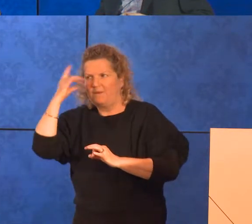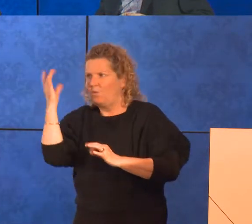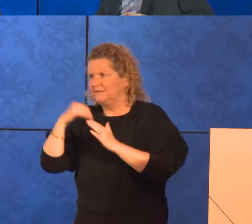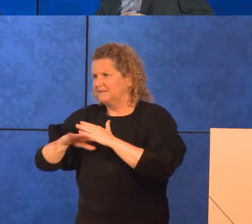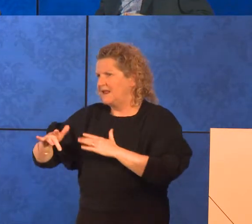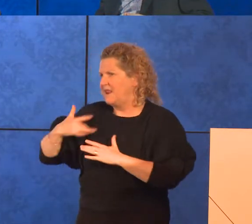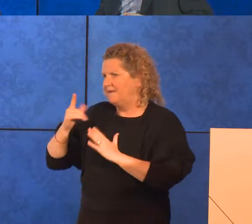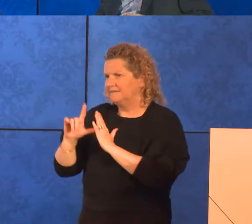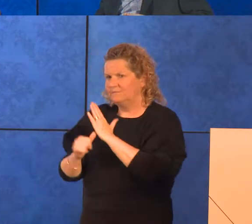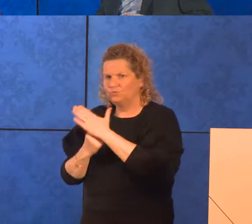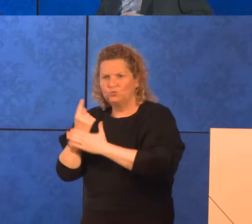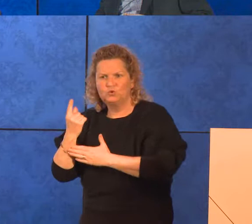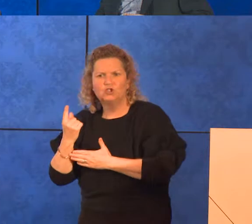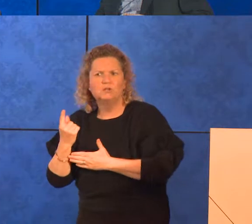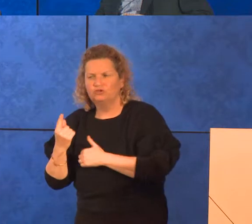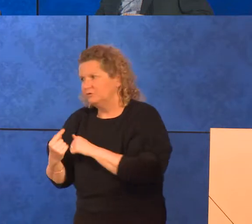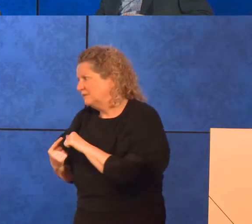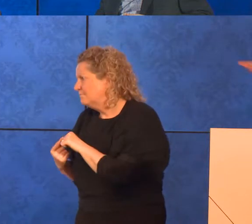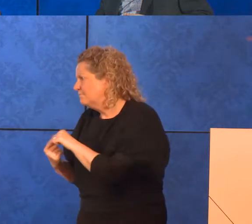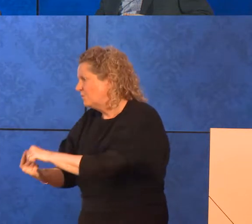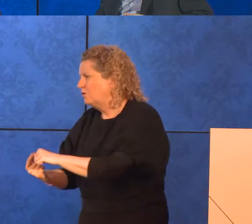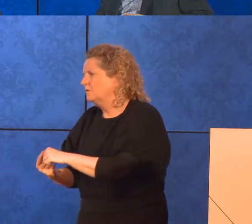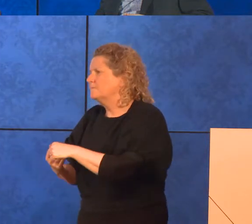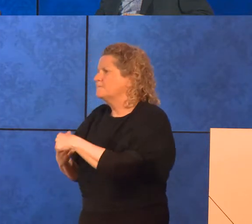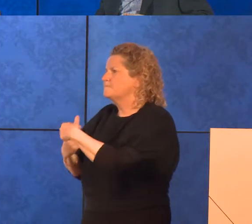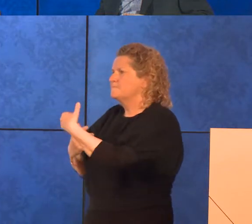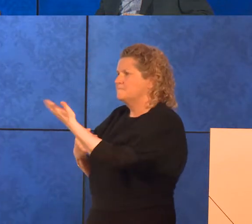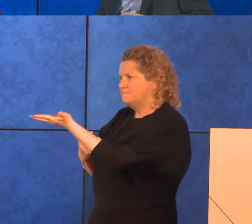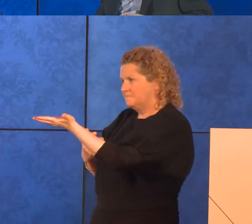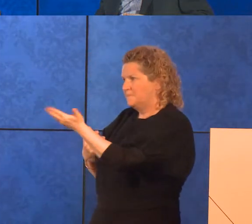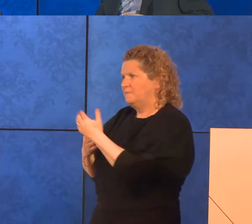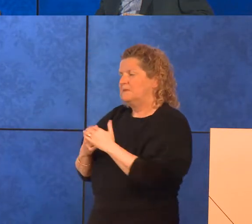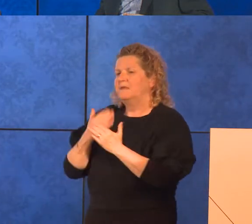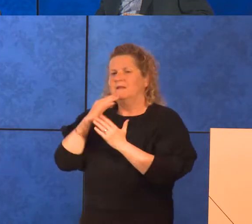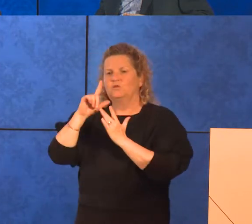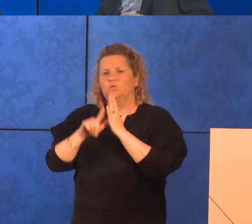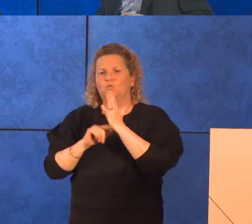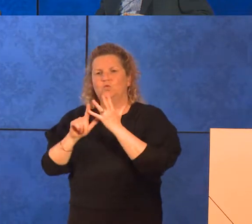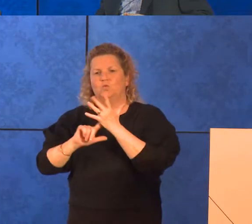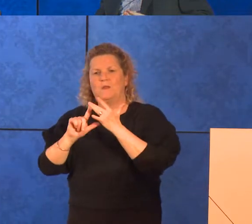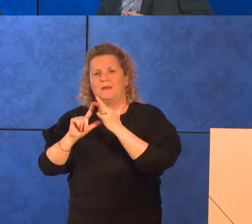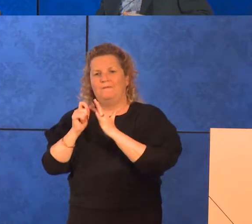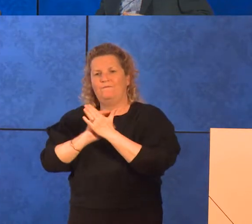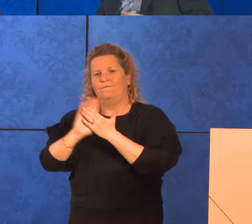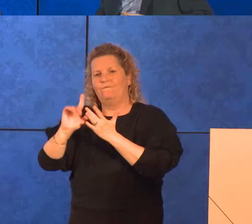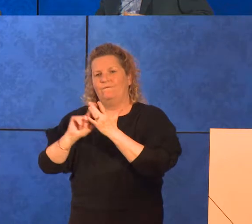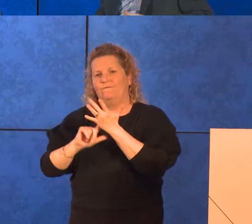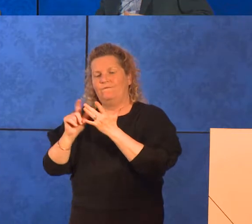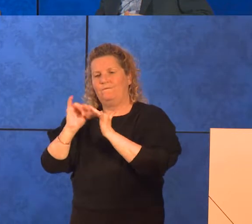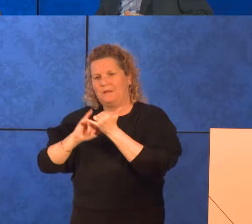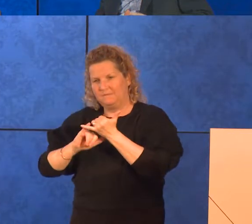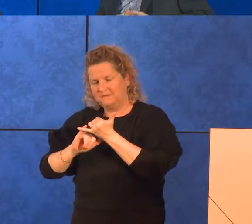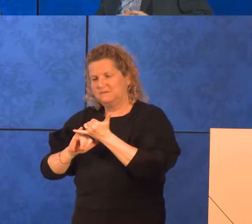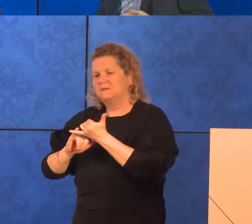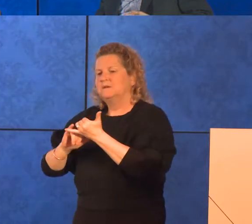once-in-a-lifetime opportunity to respond to significant issues. So over to you. Thanks. Julie Phillips, Disability Discrimination